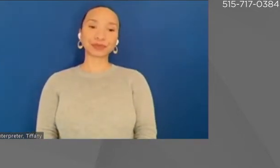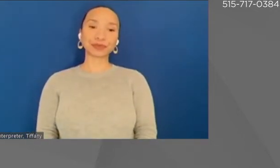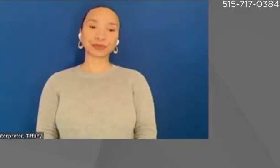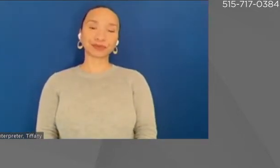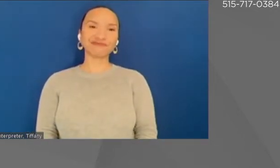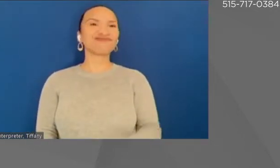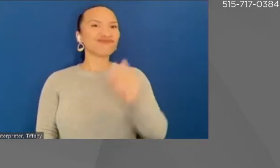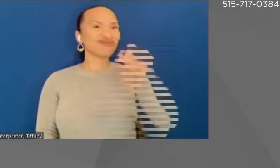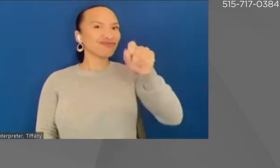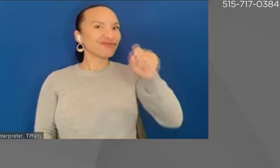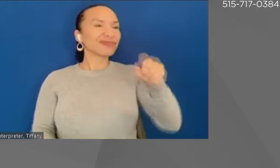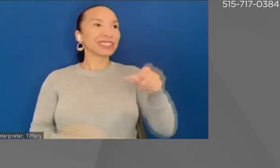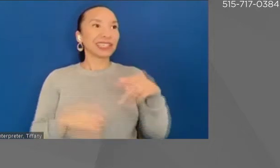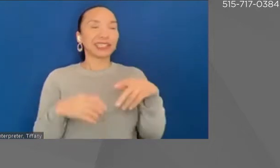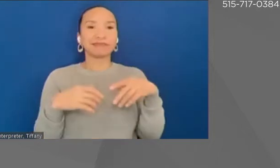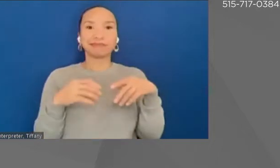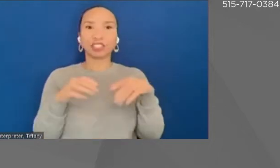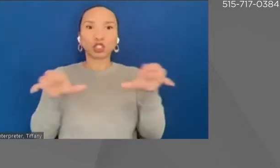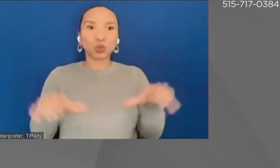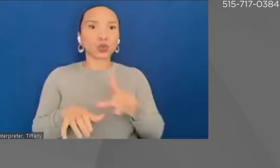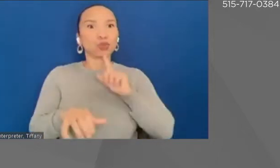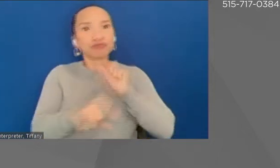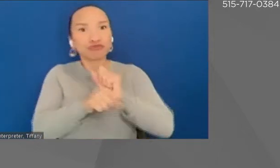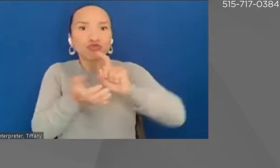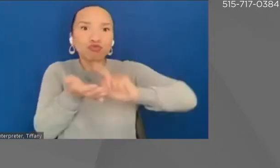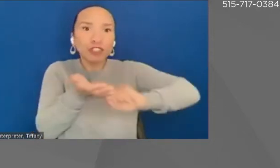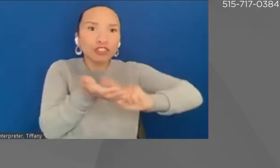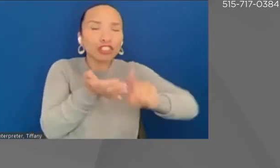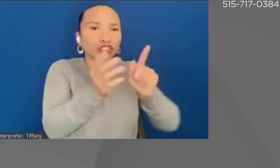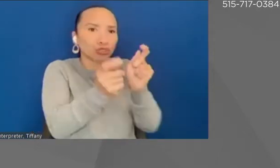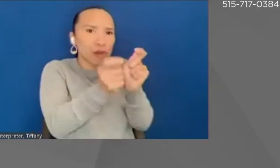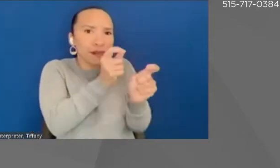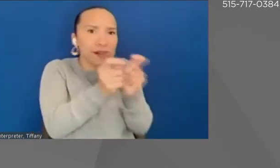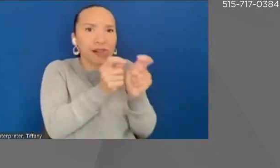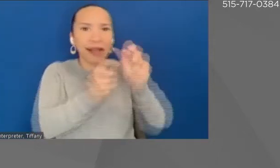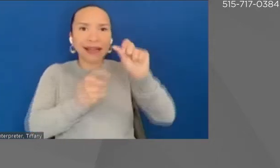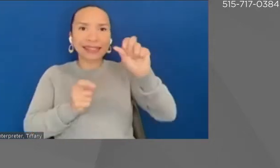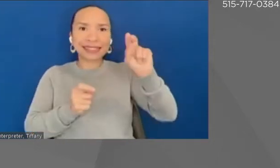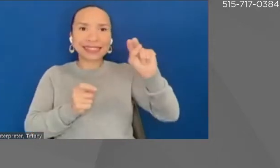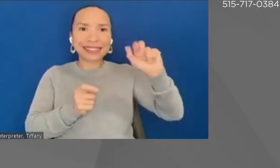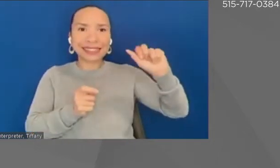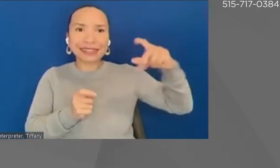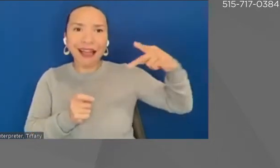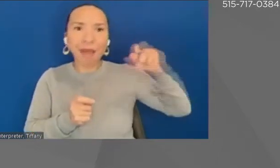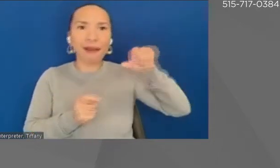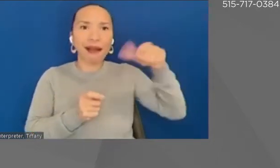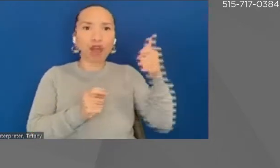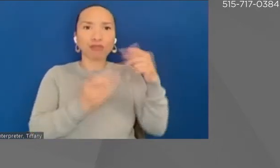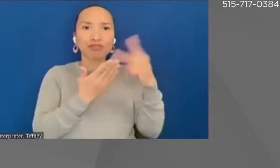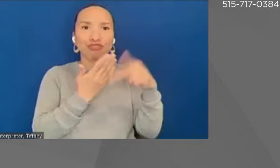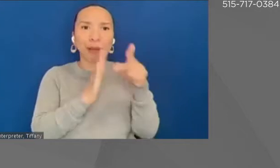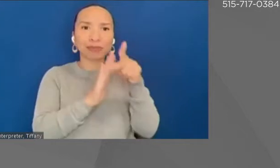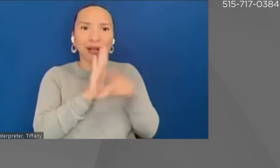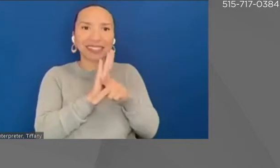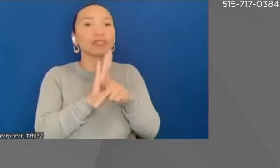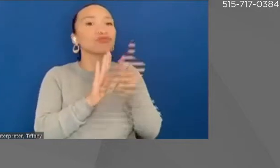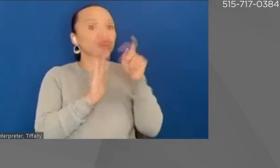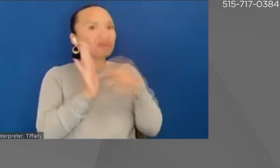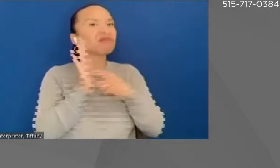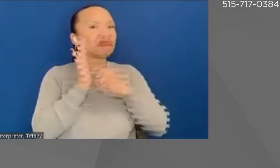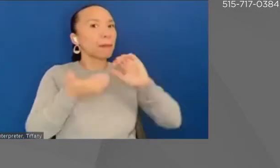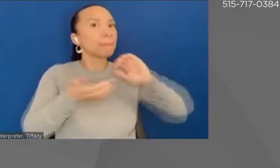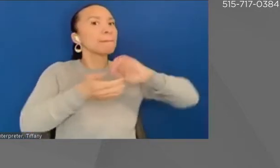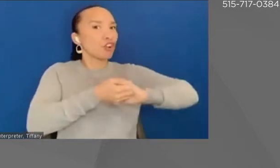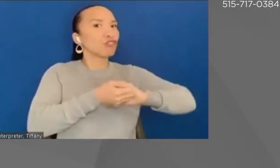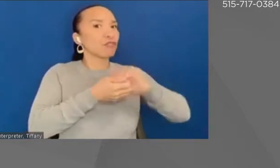properly evaluate possible changes to SNAP and other programs and policies, the partnership with the government agency responsible